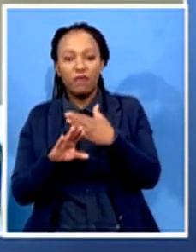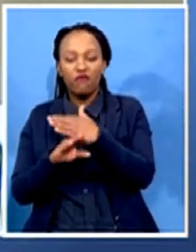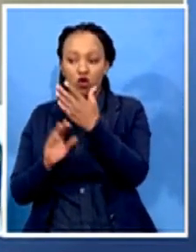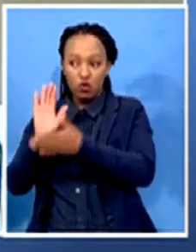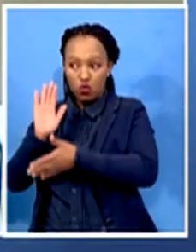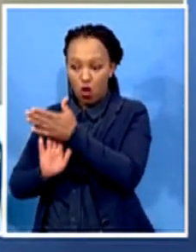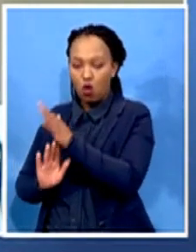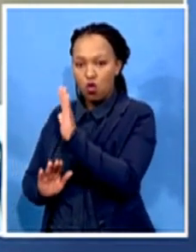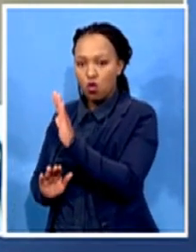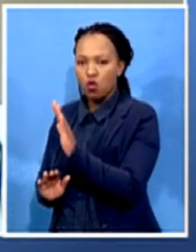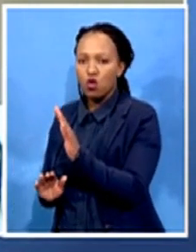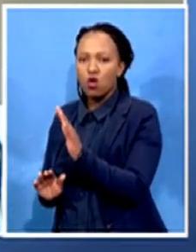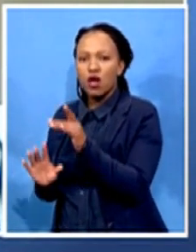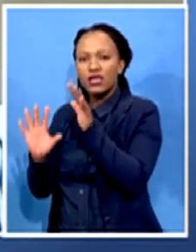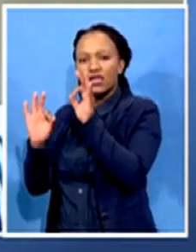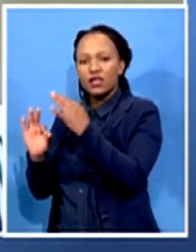charges against?